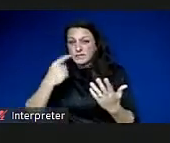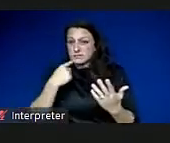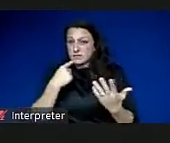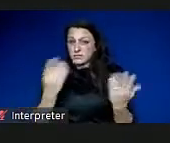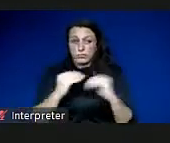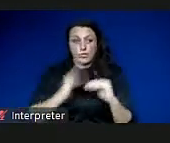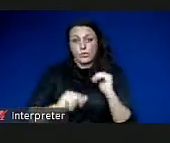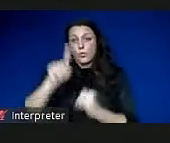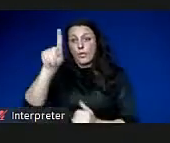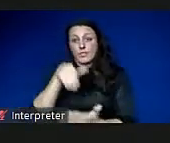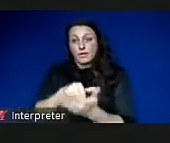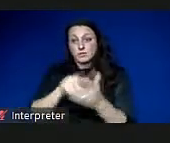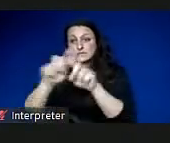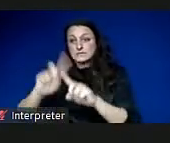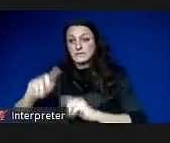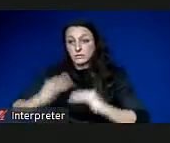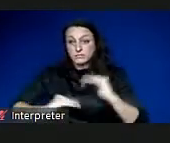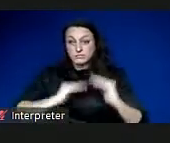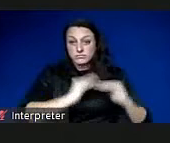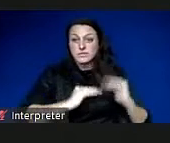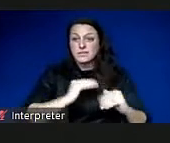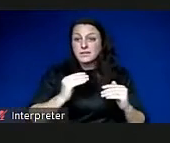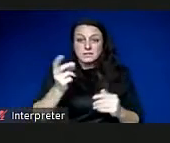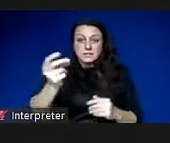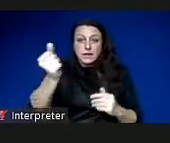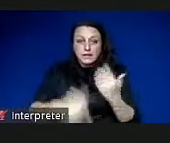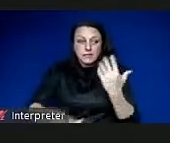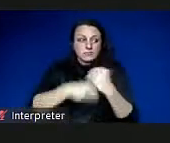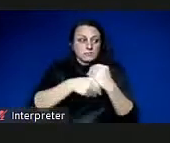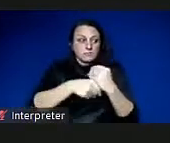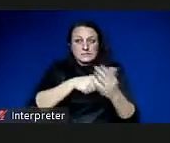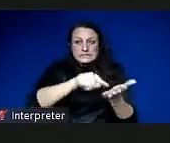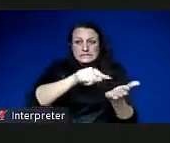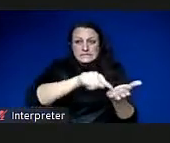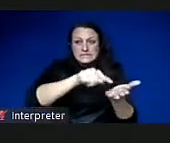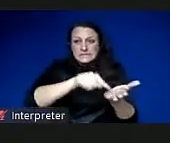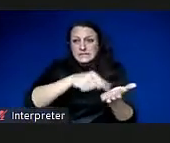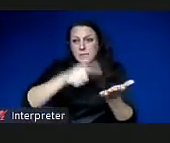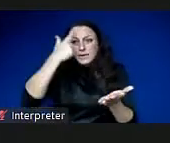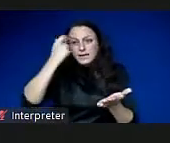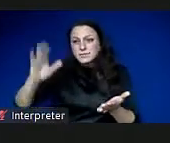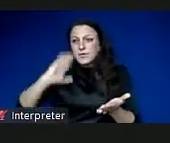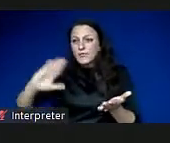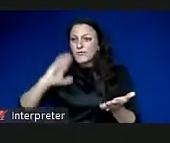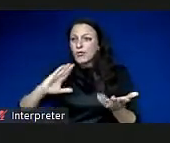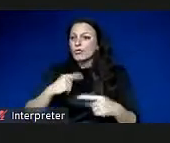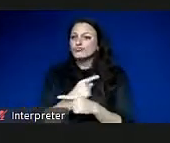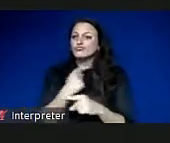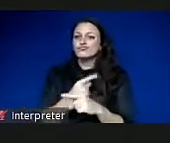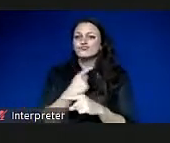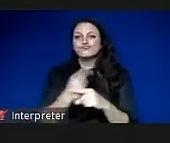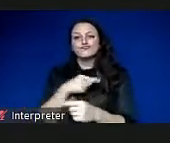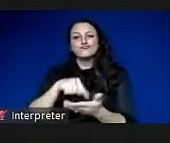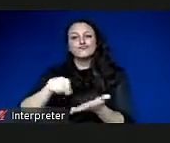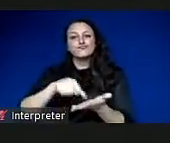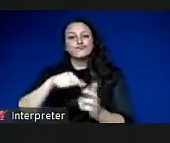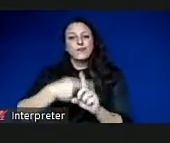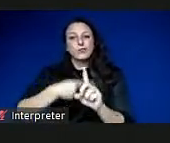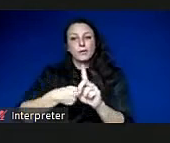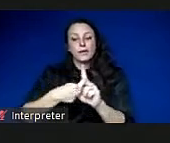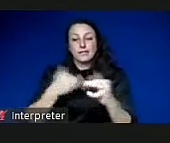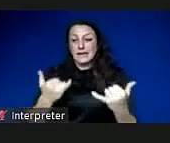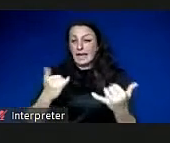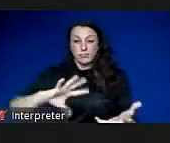suddenly faced many additional costs that they had not been facing before in the care of this vulnerable population.